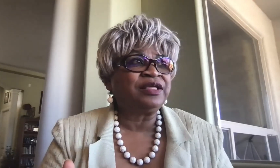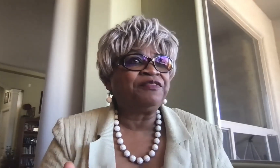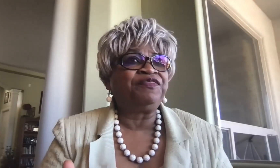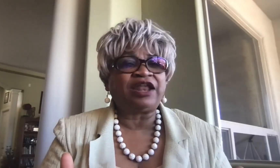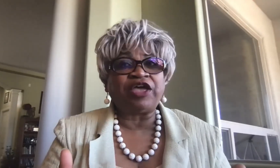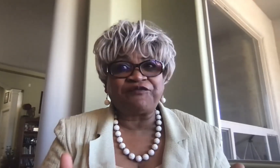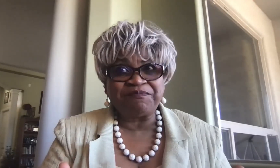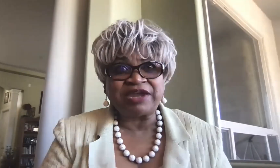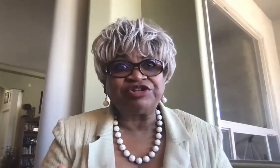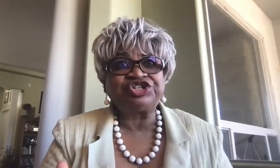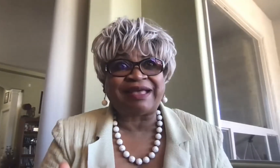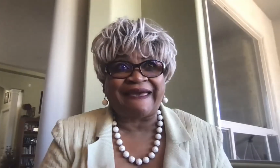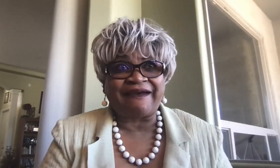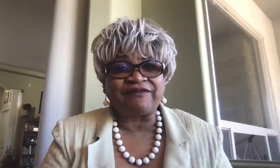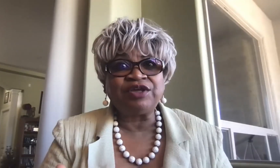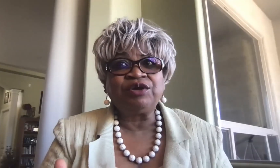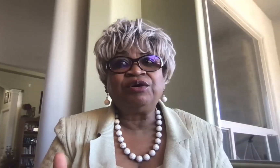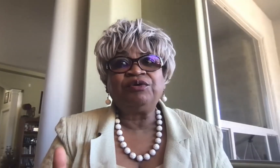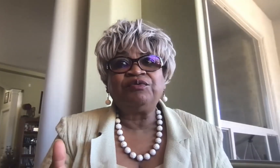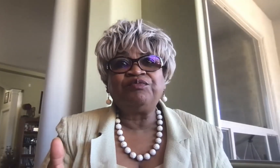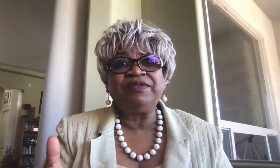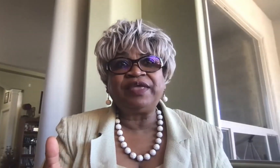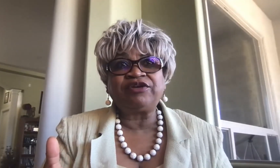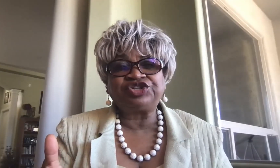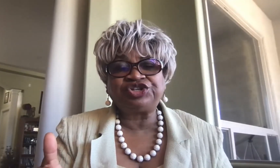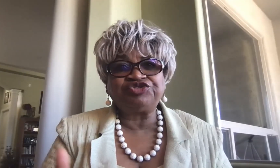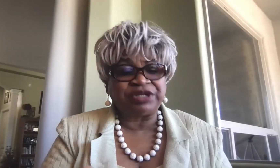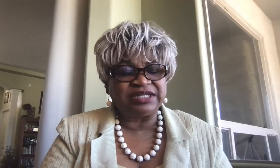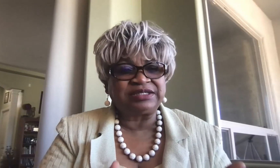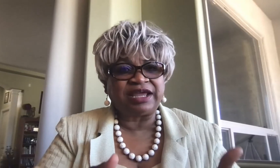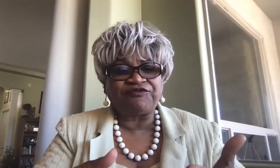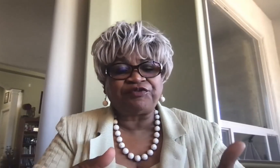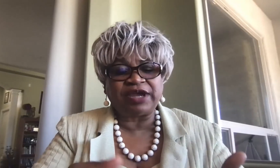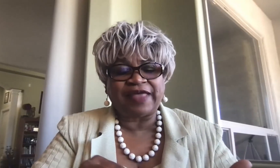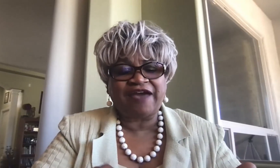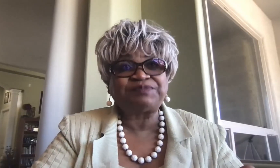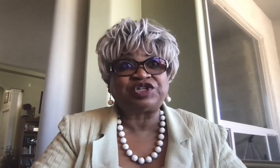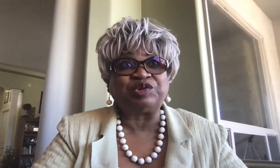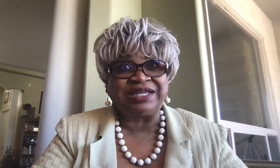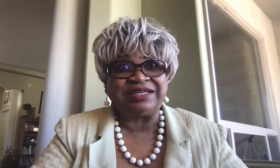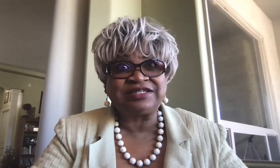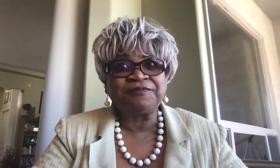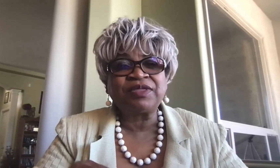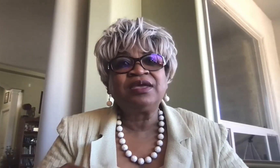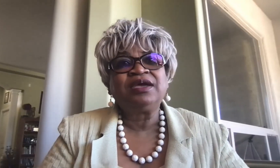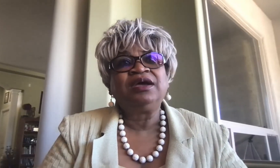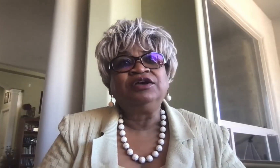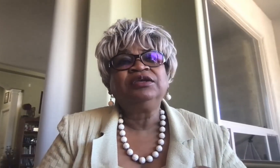information that every parent should have when their children is there for, and they have special